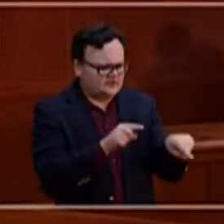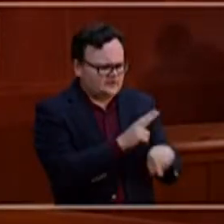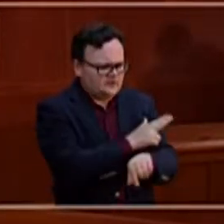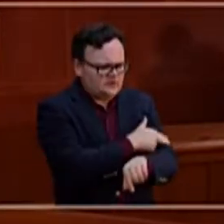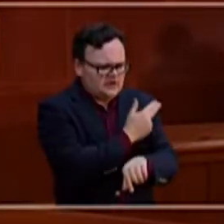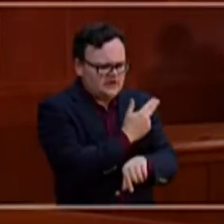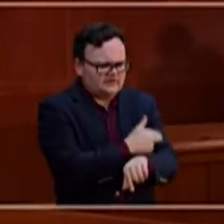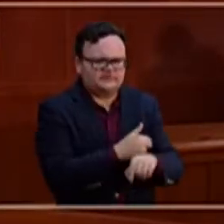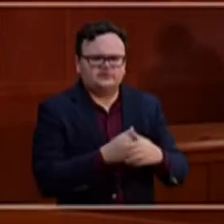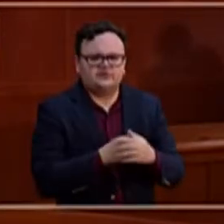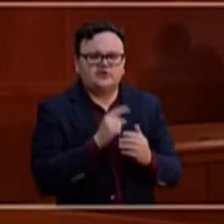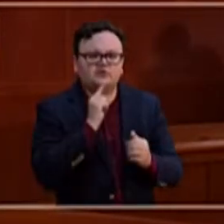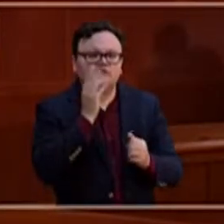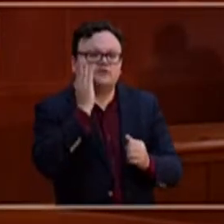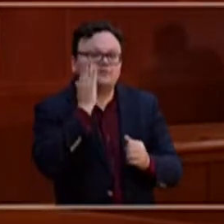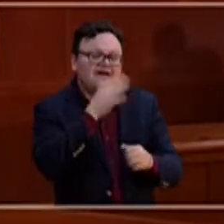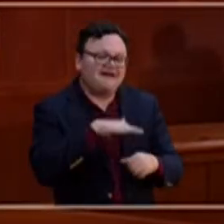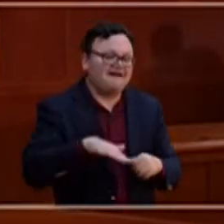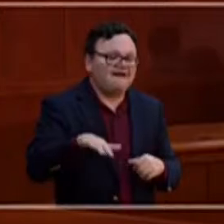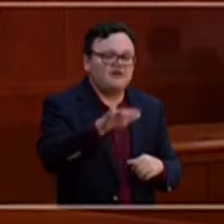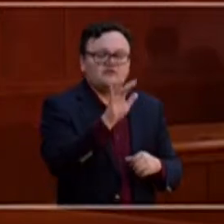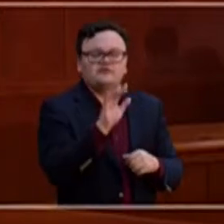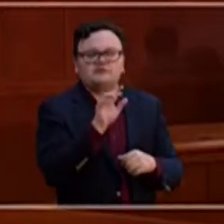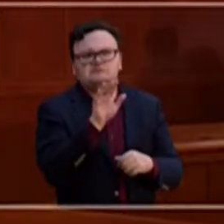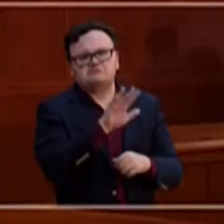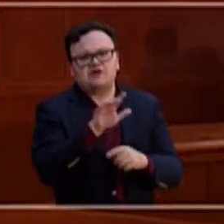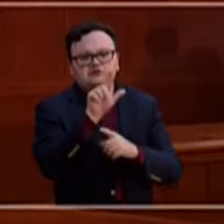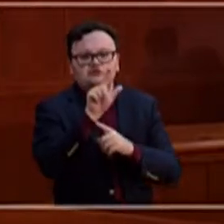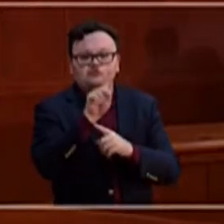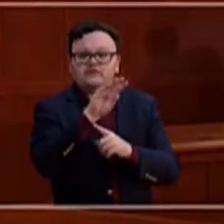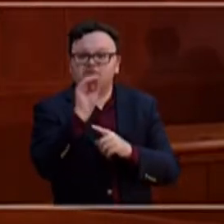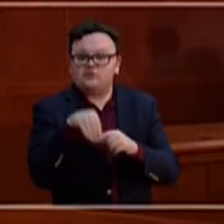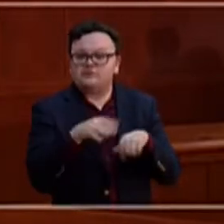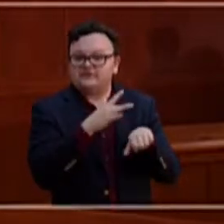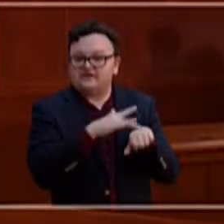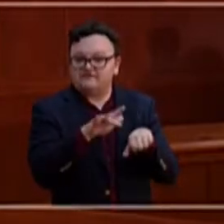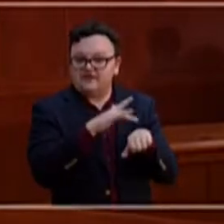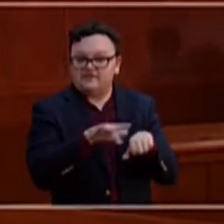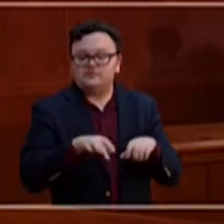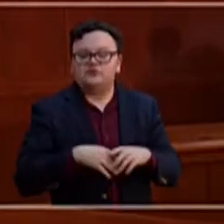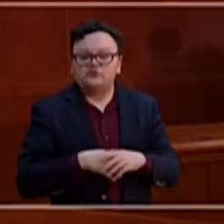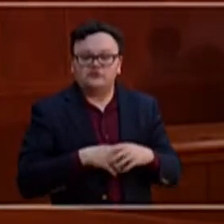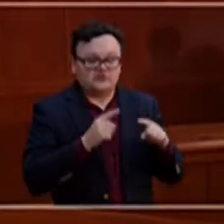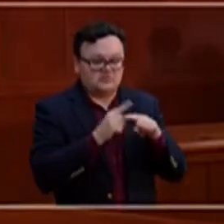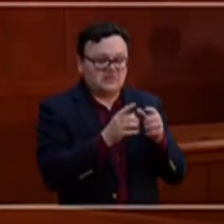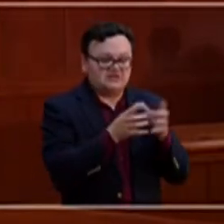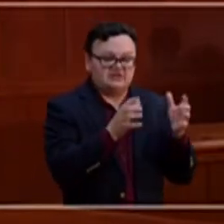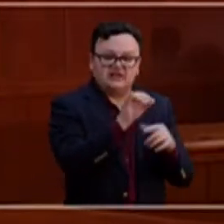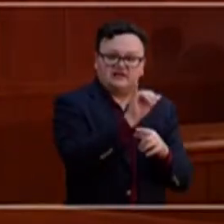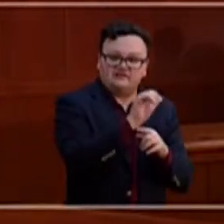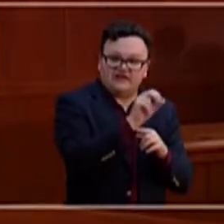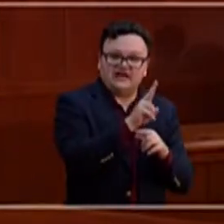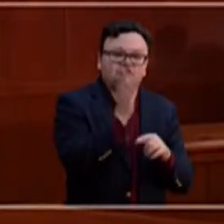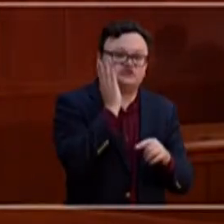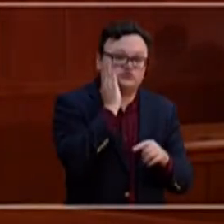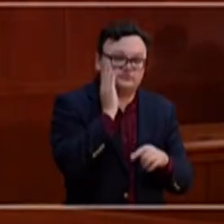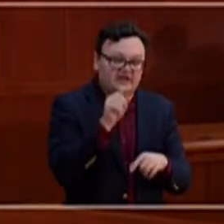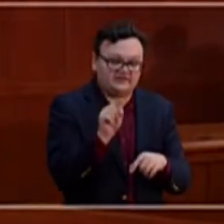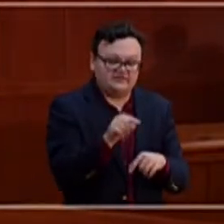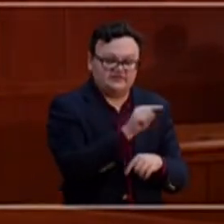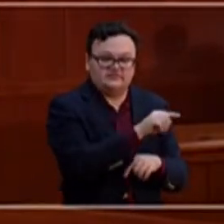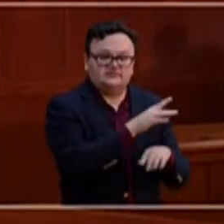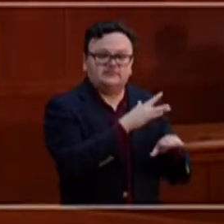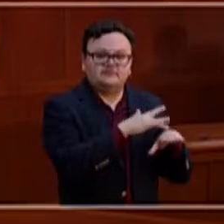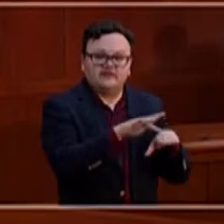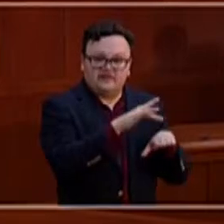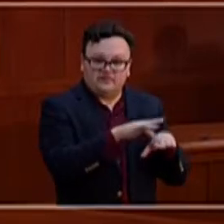24% of all the beds in Florida are available, including, significant chunk of the ICU beds. COVID is very